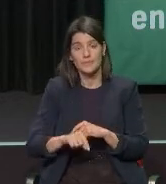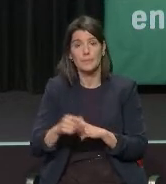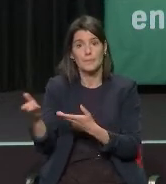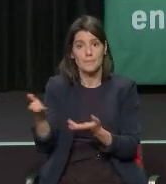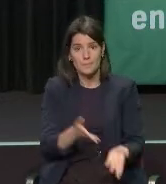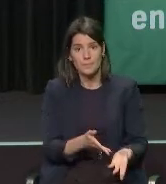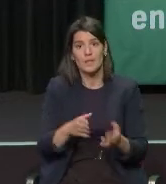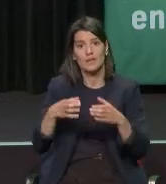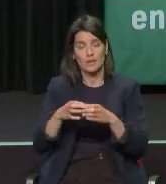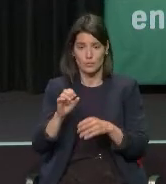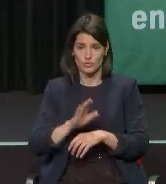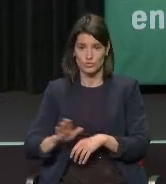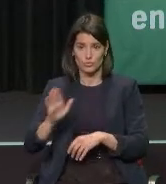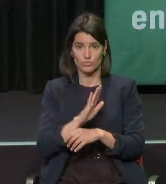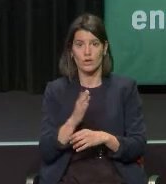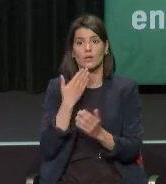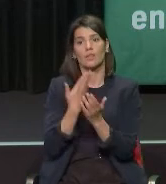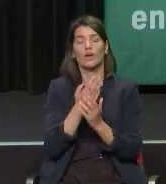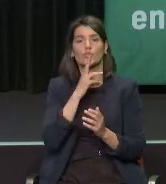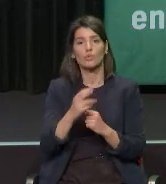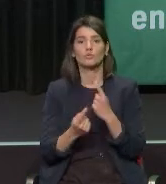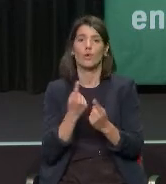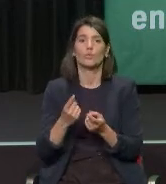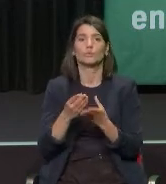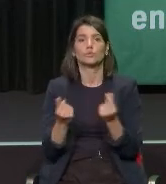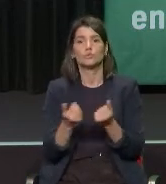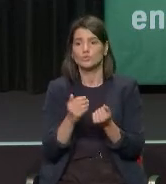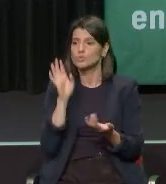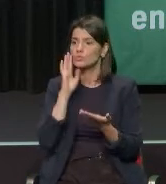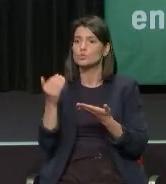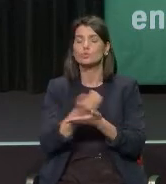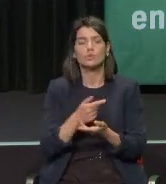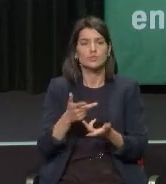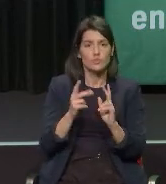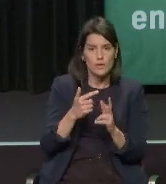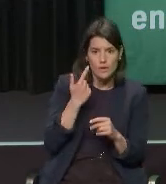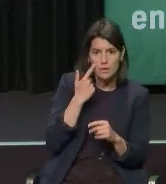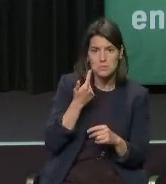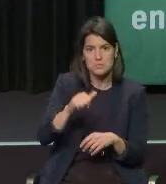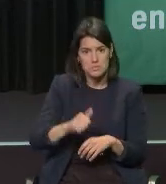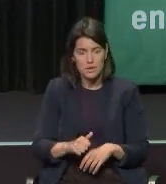invited national teams to provide feedback on some of the available products, and we worked